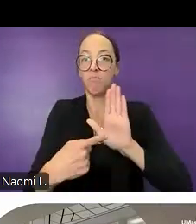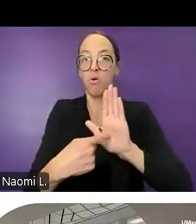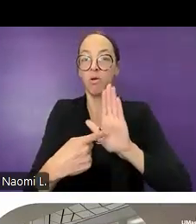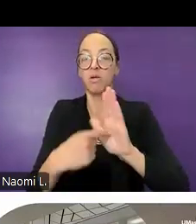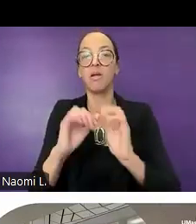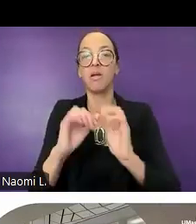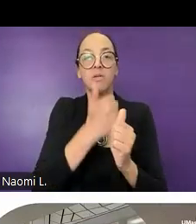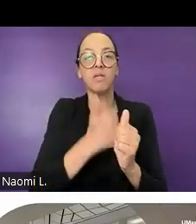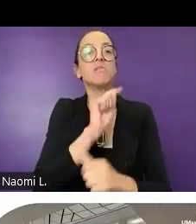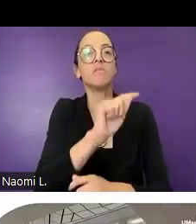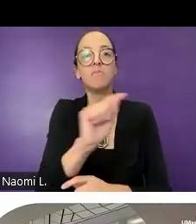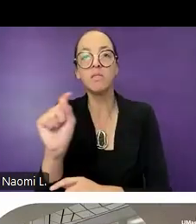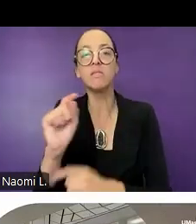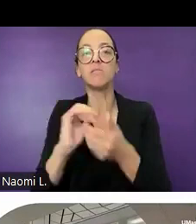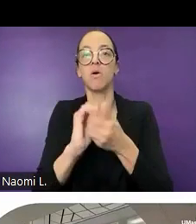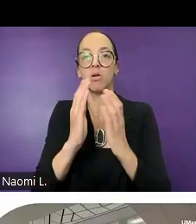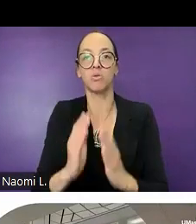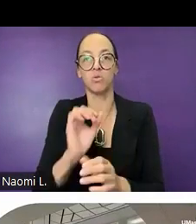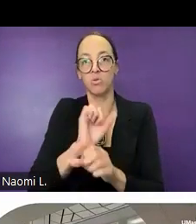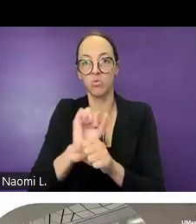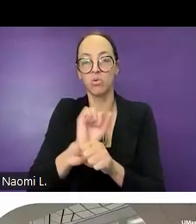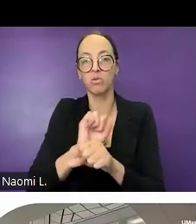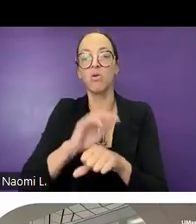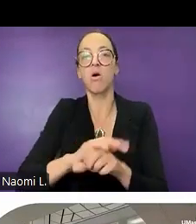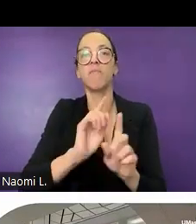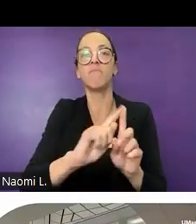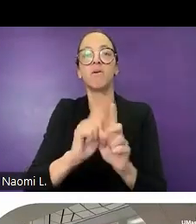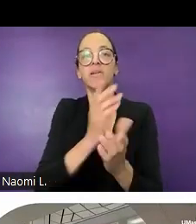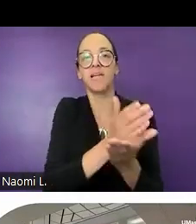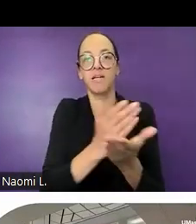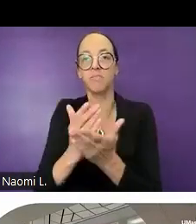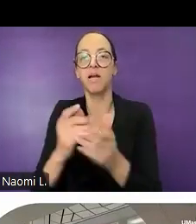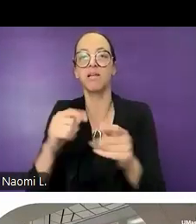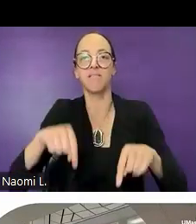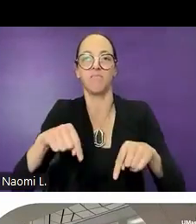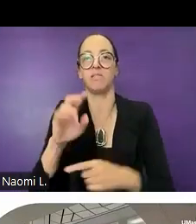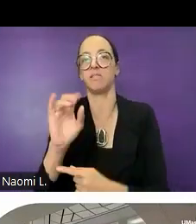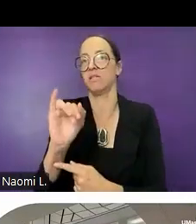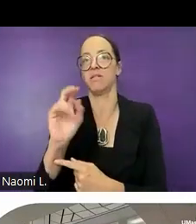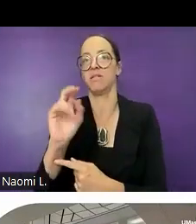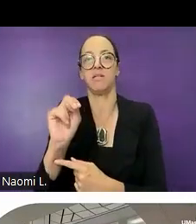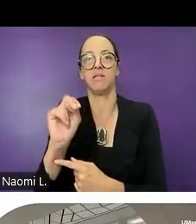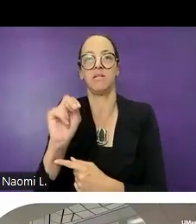various aspects of this initiative. The next slide.